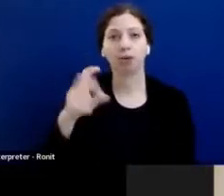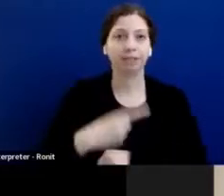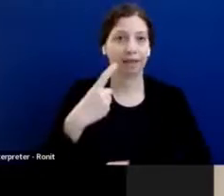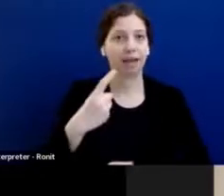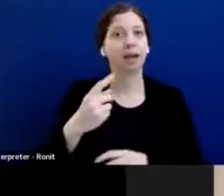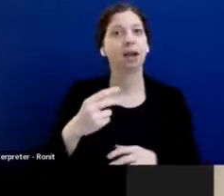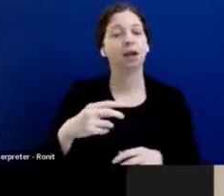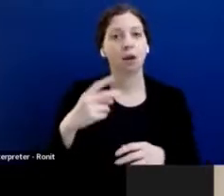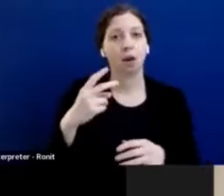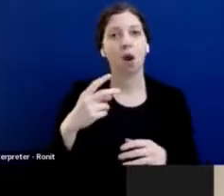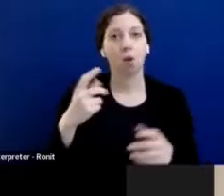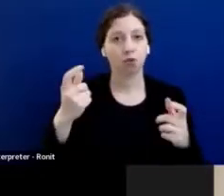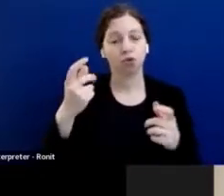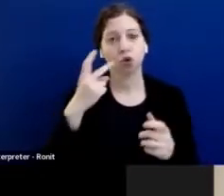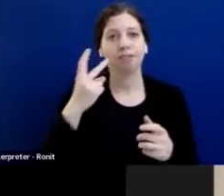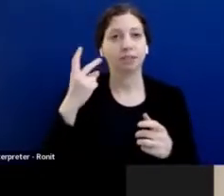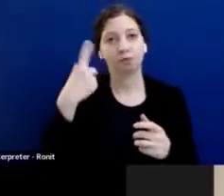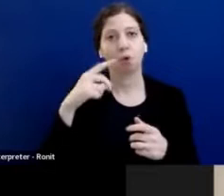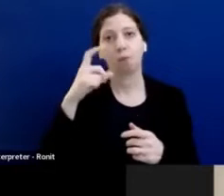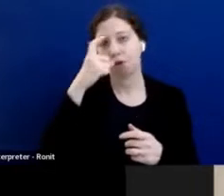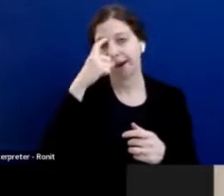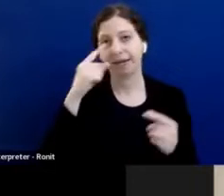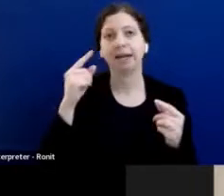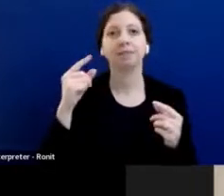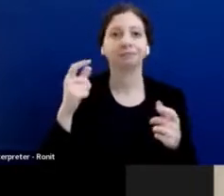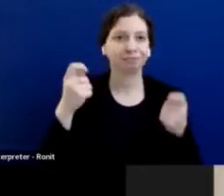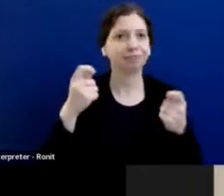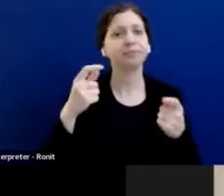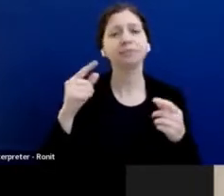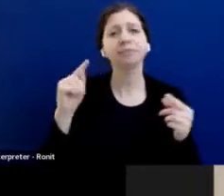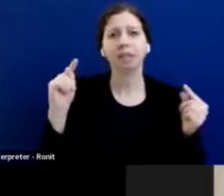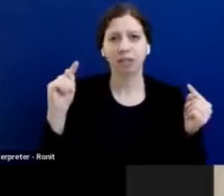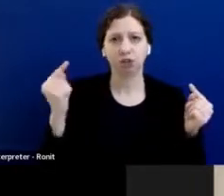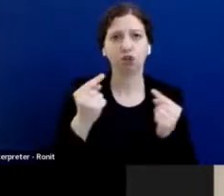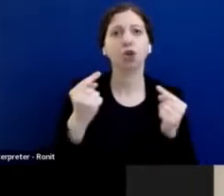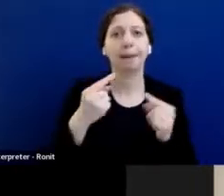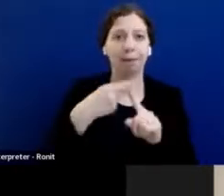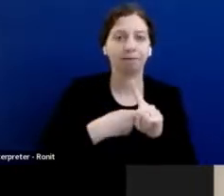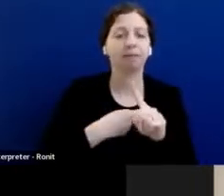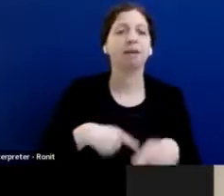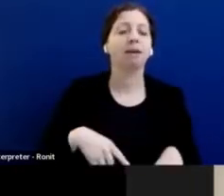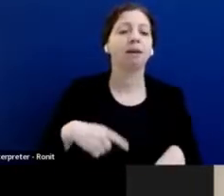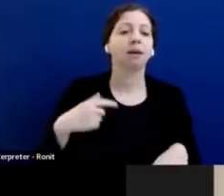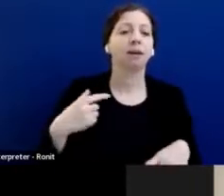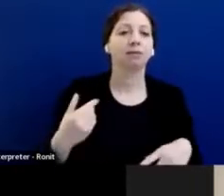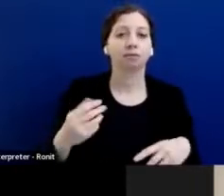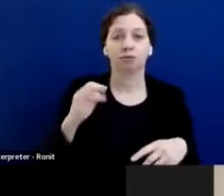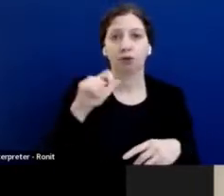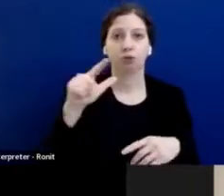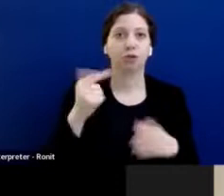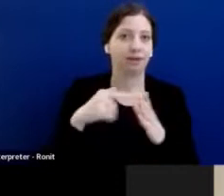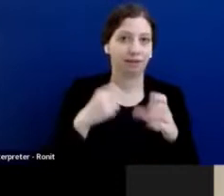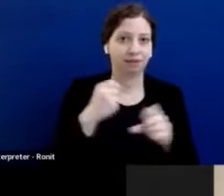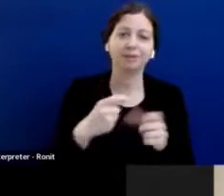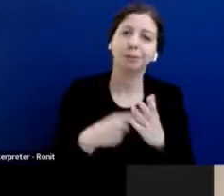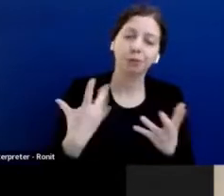Brain Injury Awareness Month. Now, as you all well know, we are going virtual again this year. And sometimes, we all